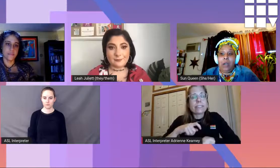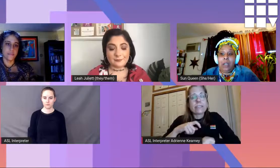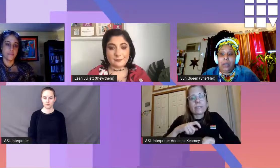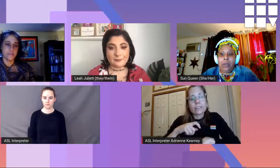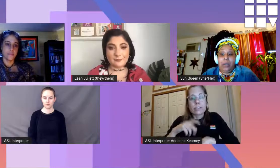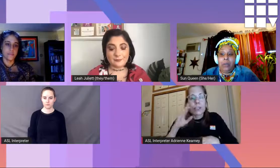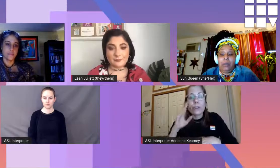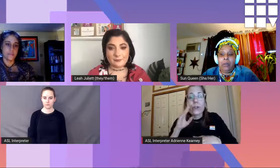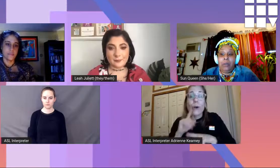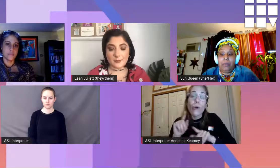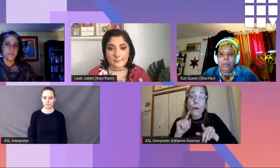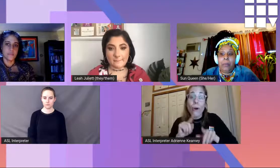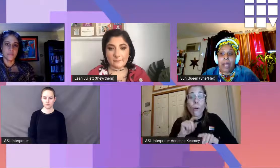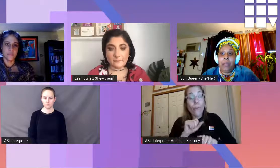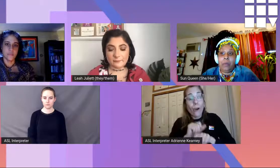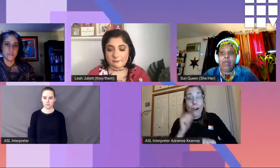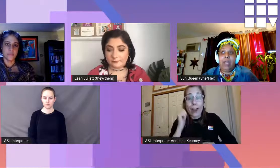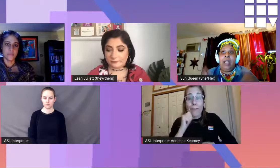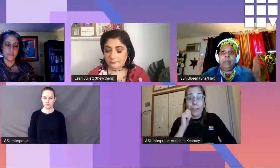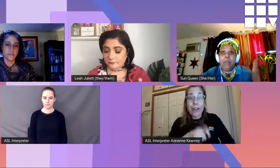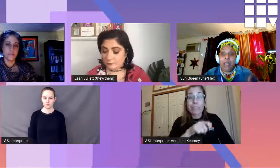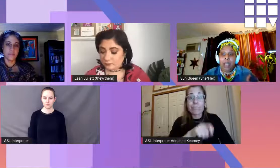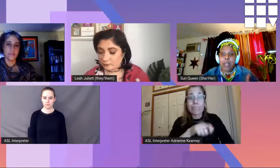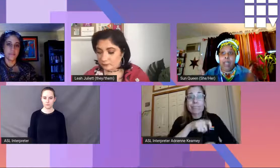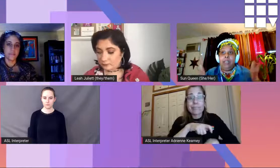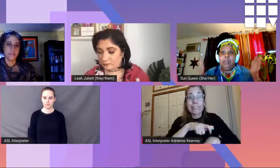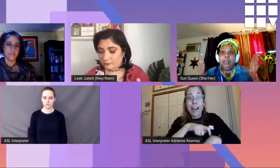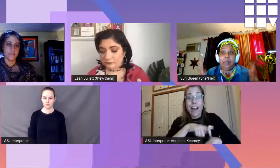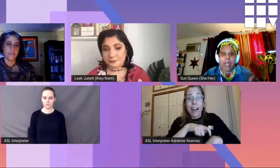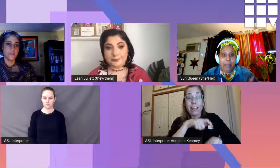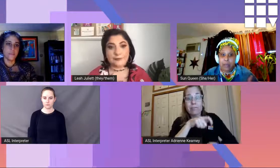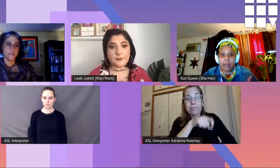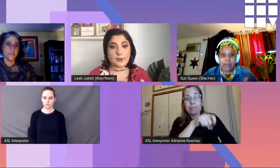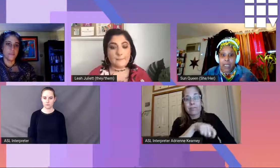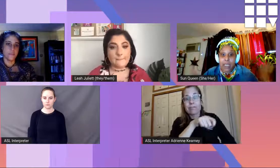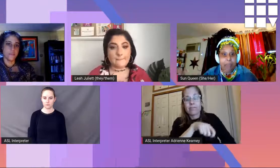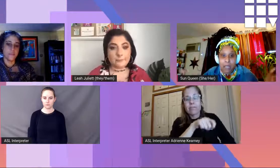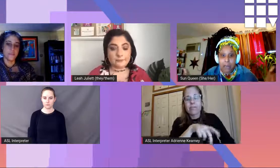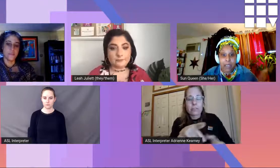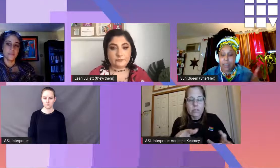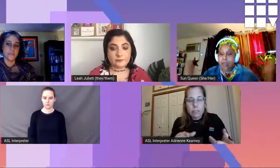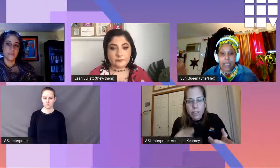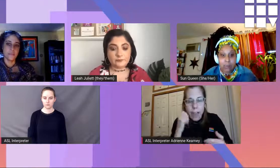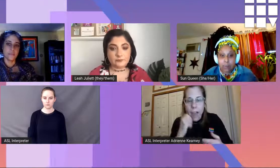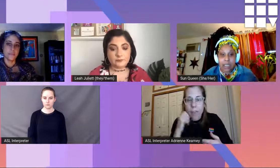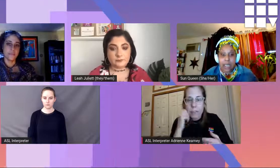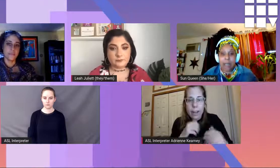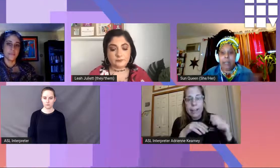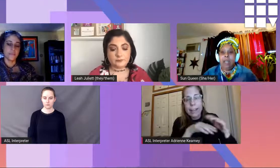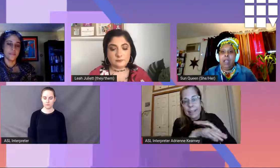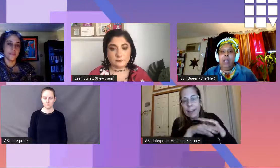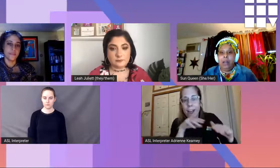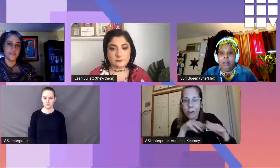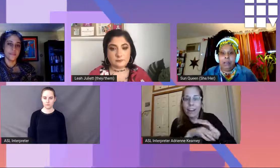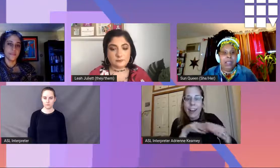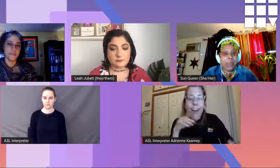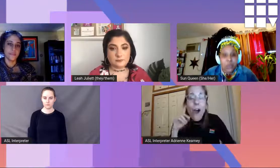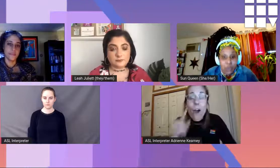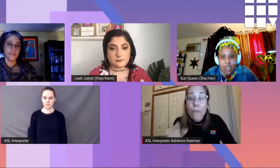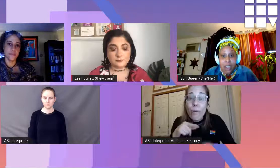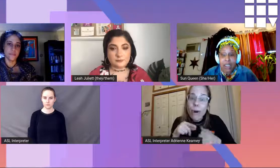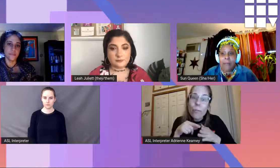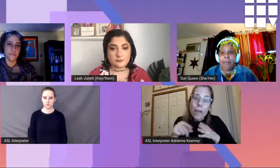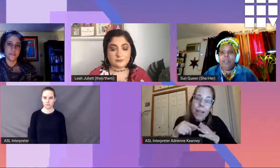And also, by doing right, I'm doing that to pay bills that keep coming. They don't stop.